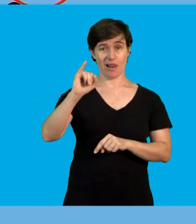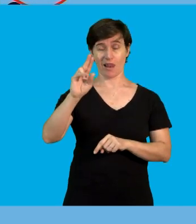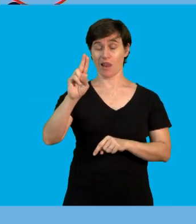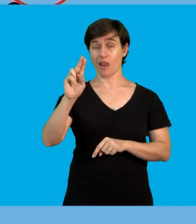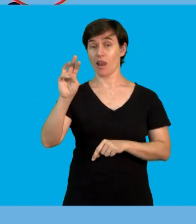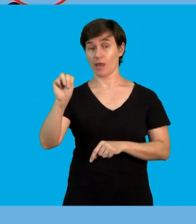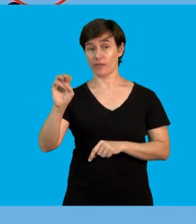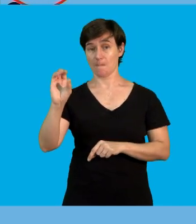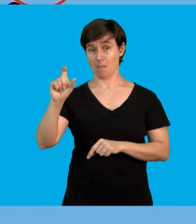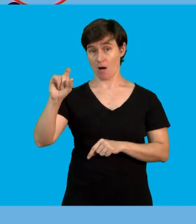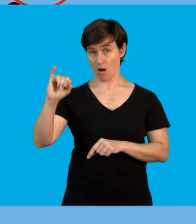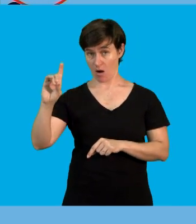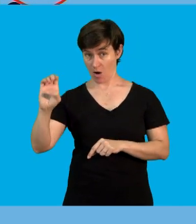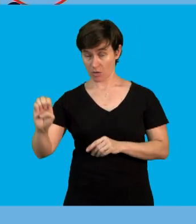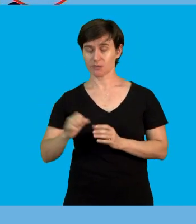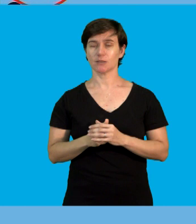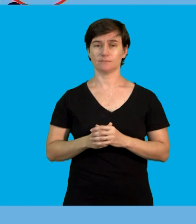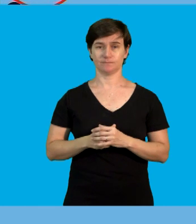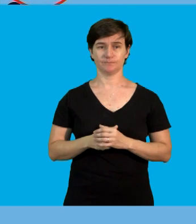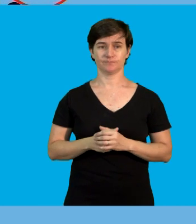and lithium oxide,